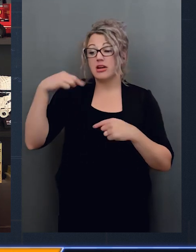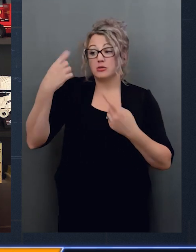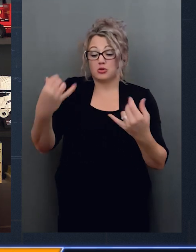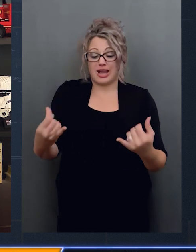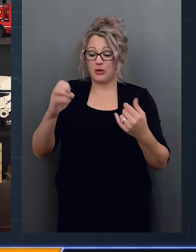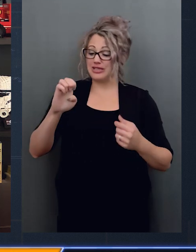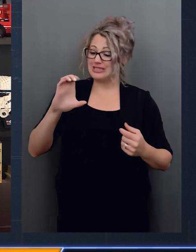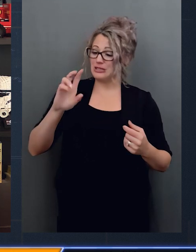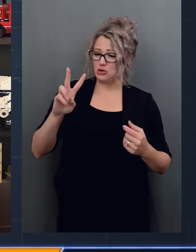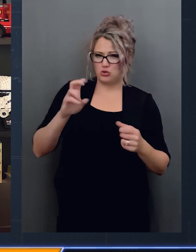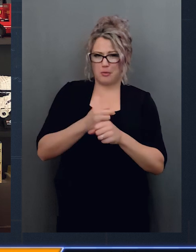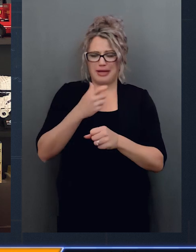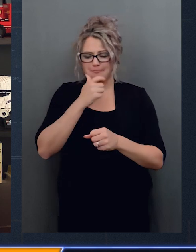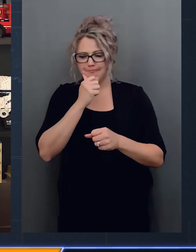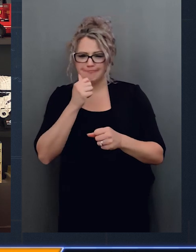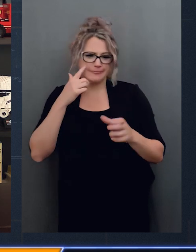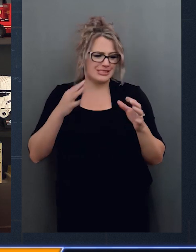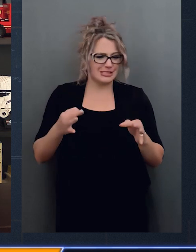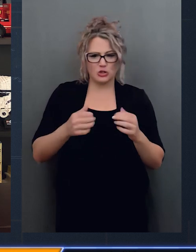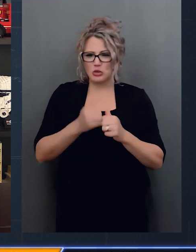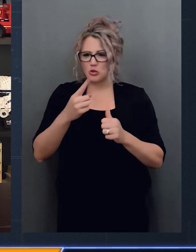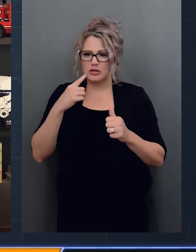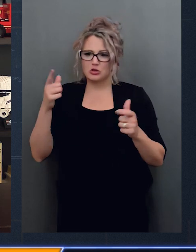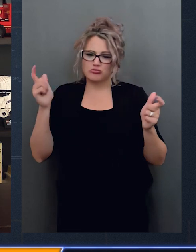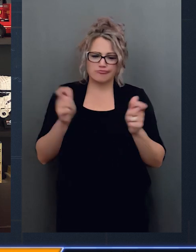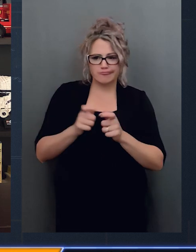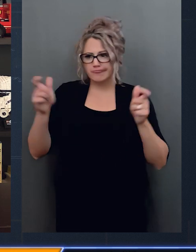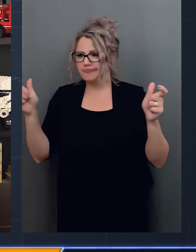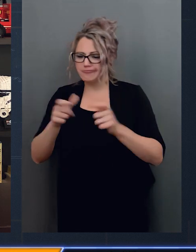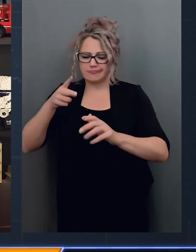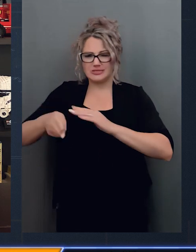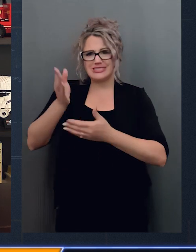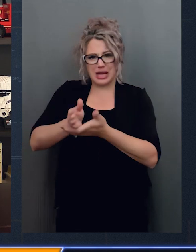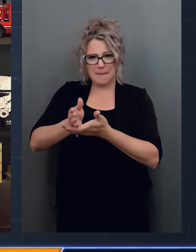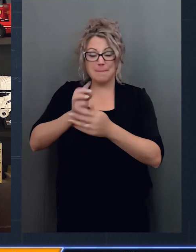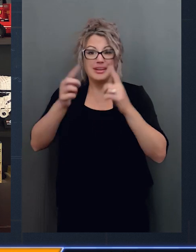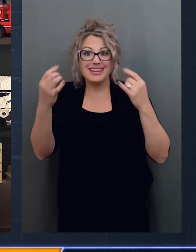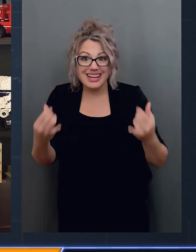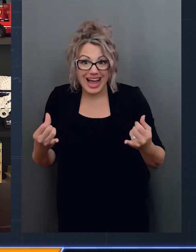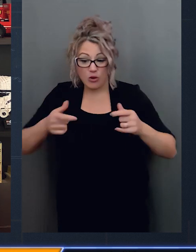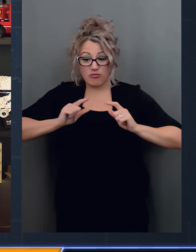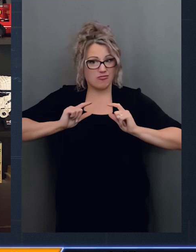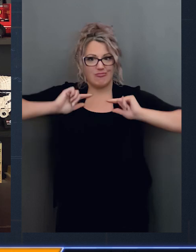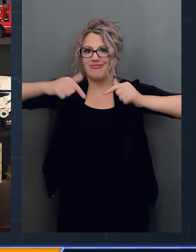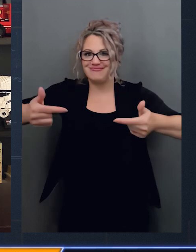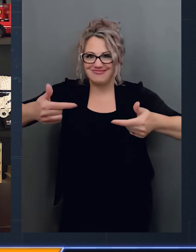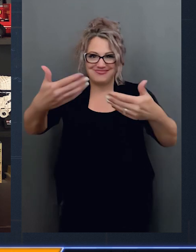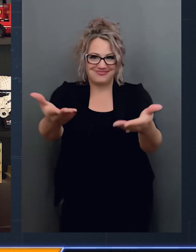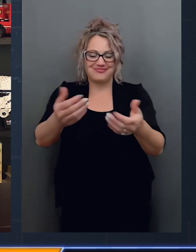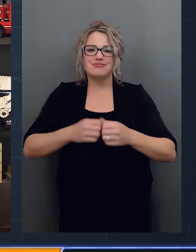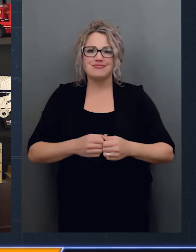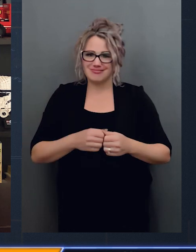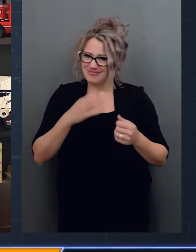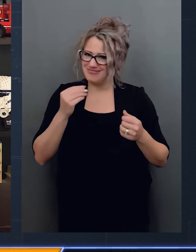EC2 autoscaling made its own educated decision about which instances to scale in and to terminate, but now we're giving you that level of